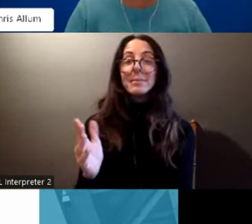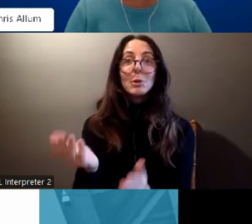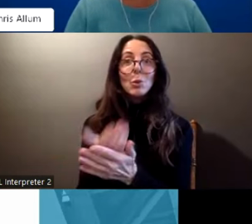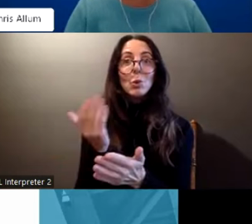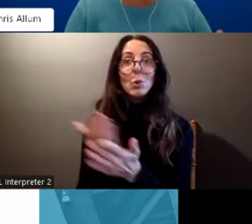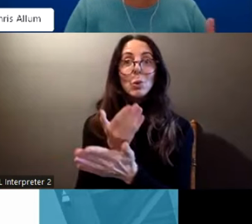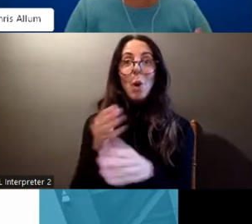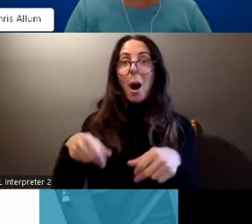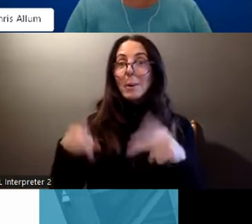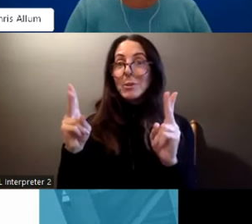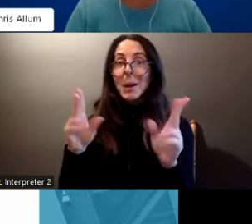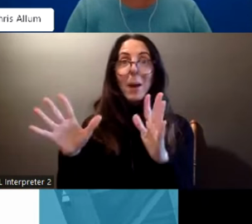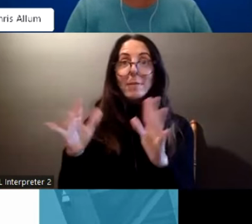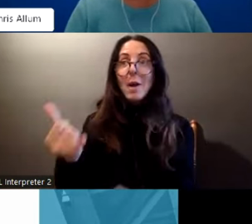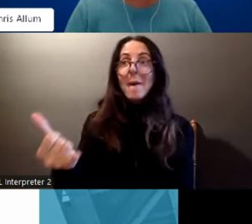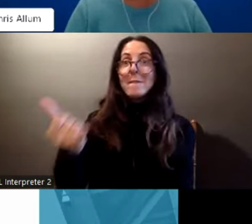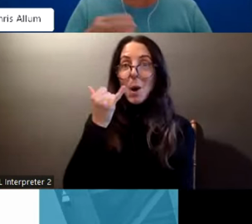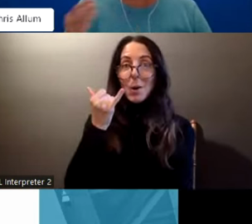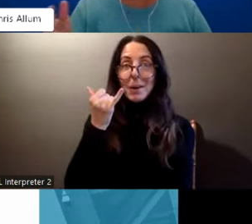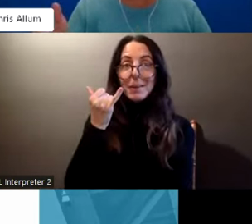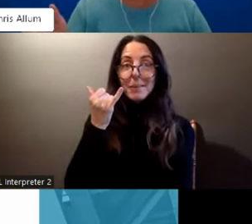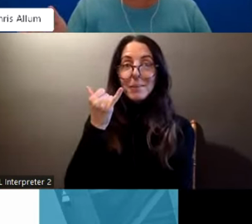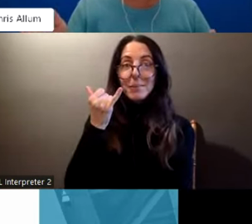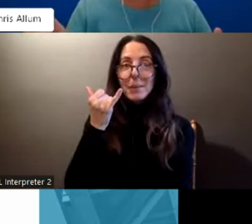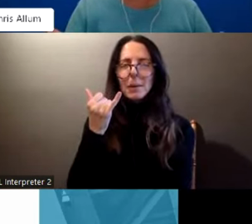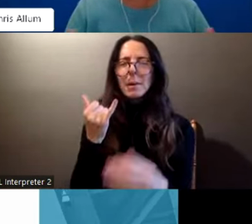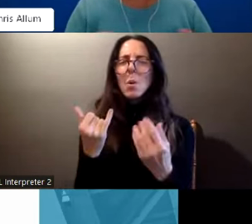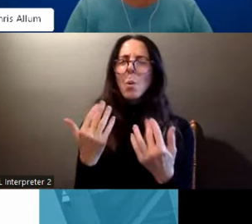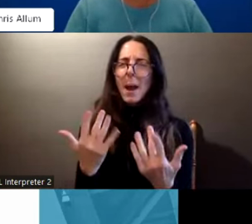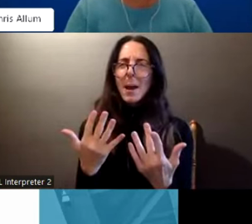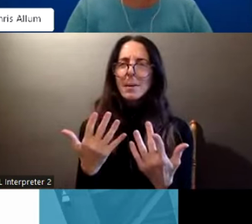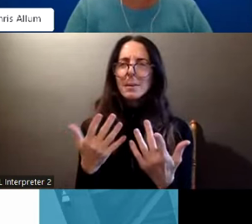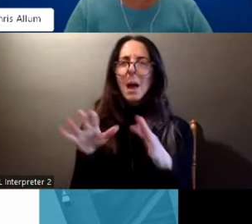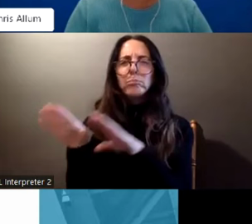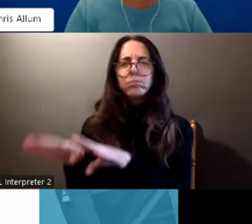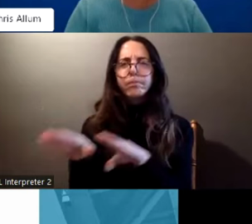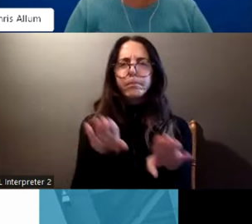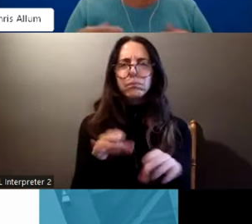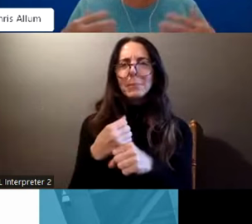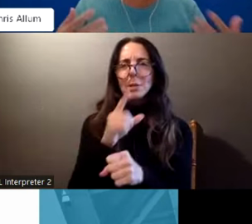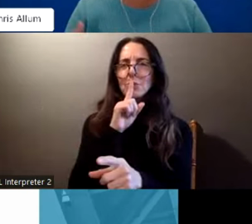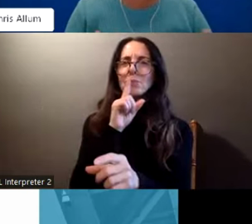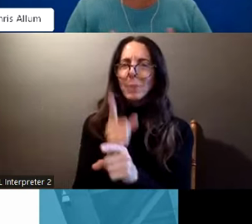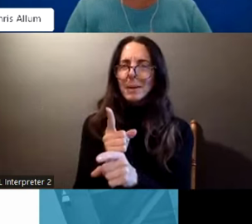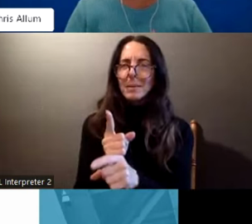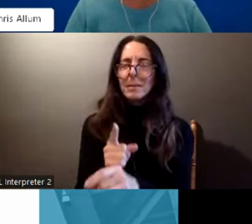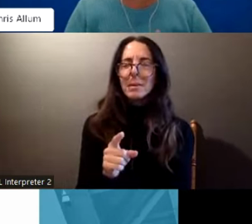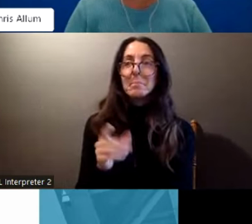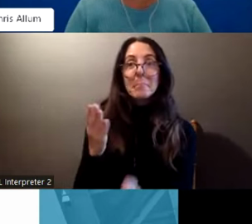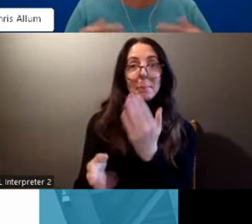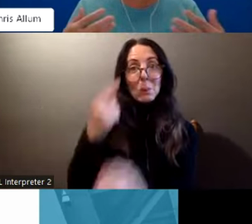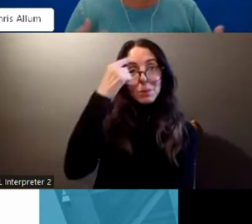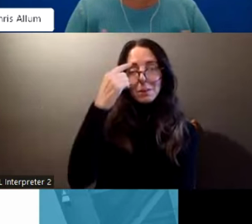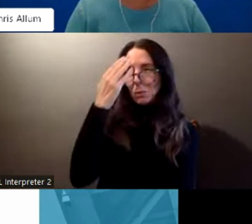call and it's urgent, or it sounds like it's, from someone that you know, take time to